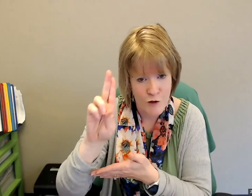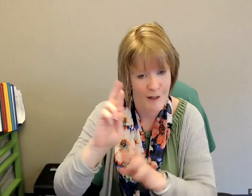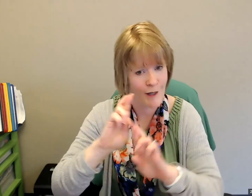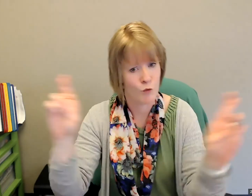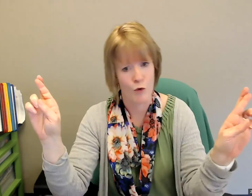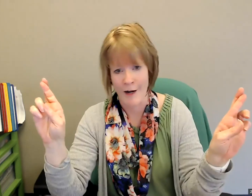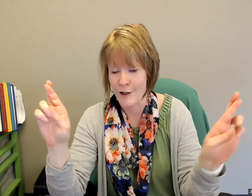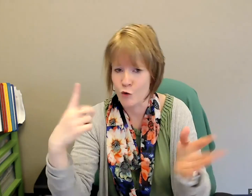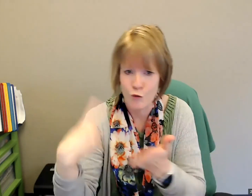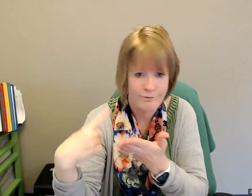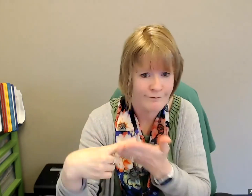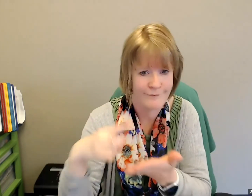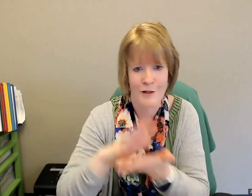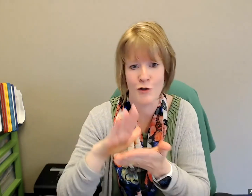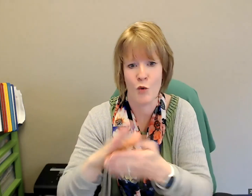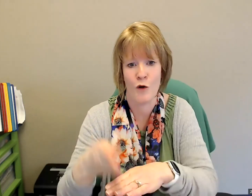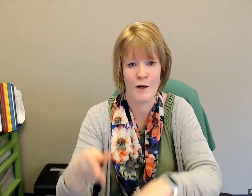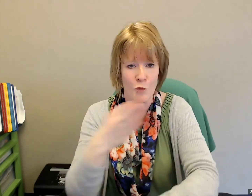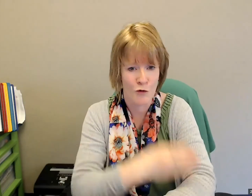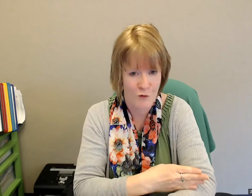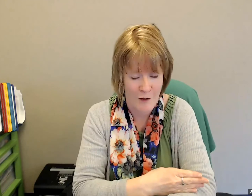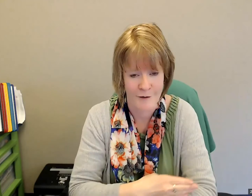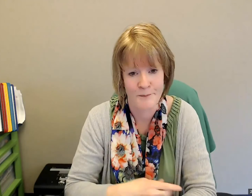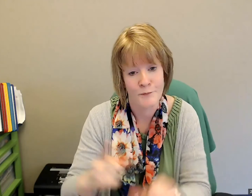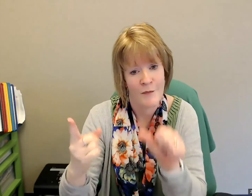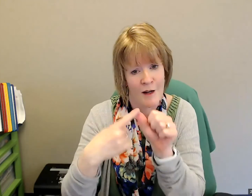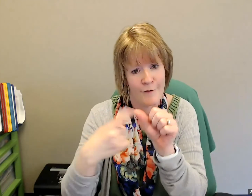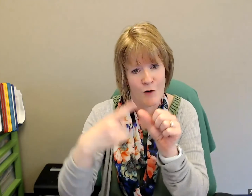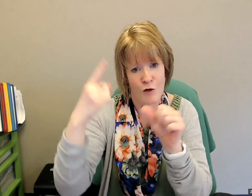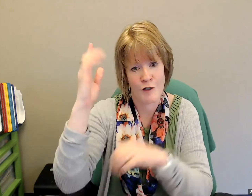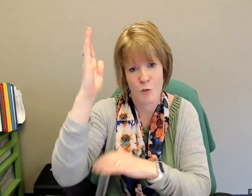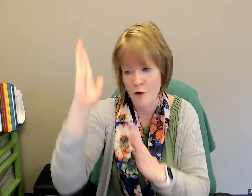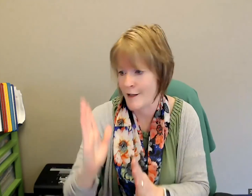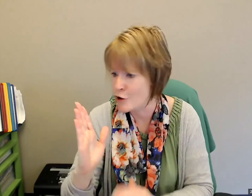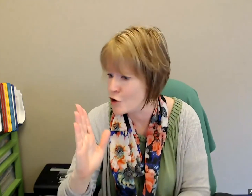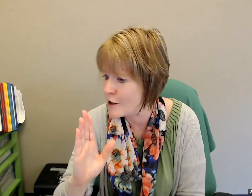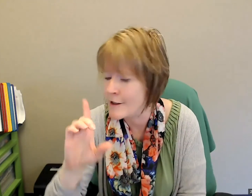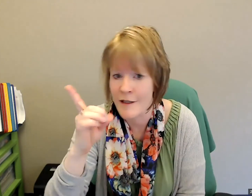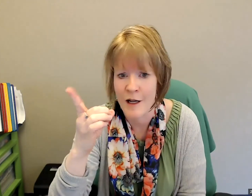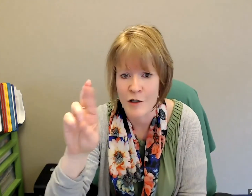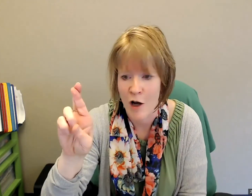from Gallaudet University, and they are ready to talk to us today about school improvement.